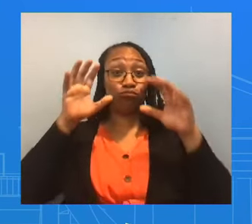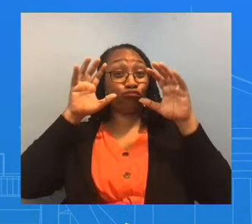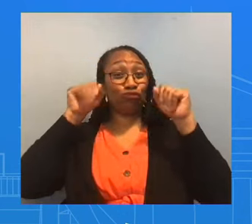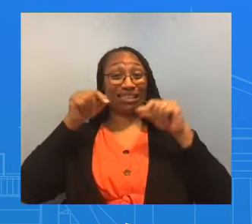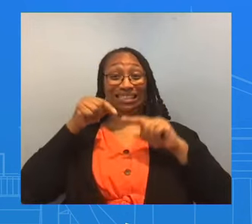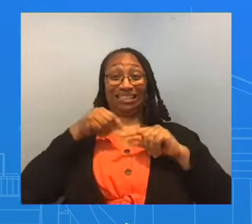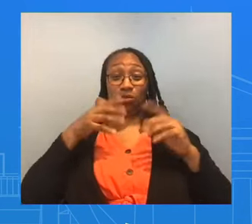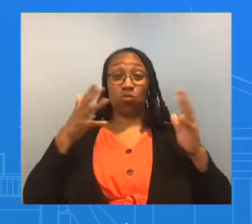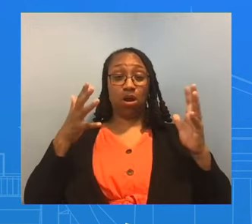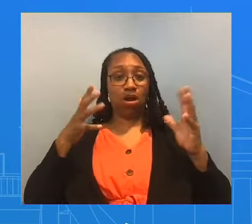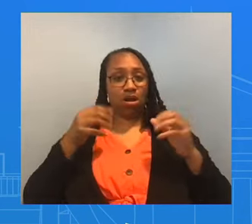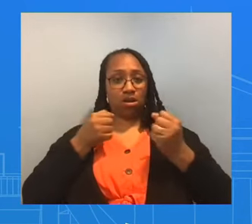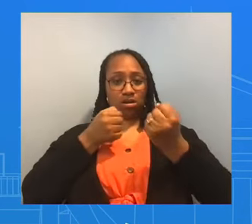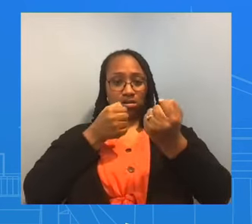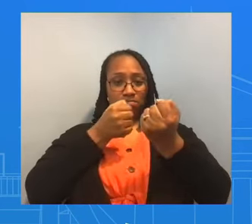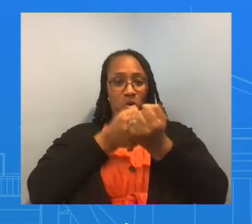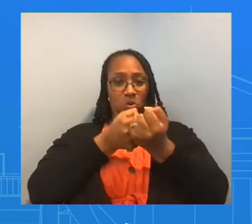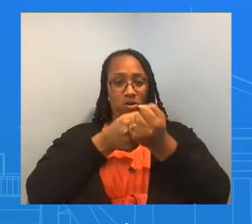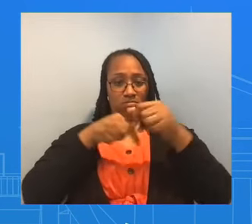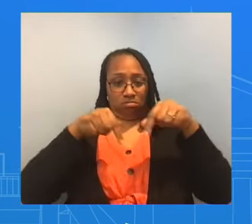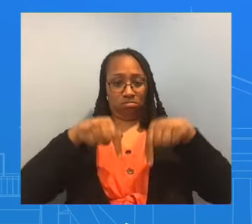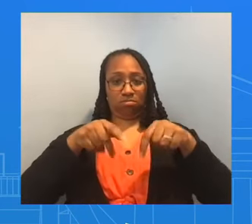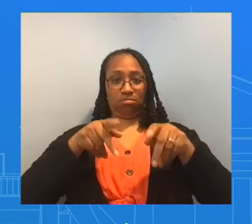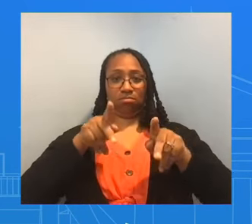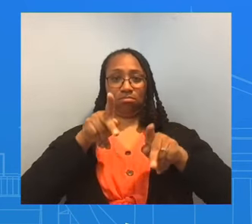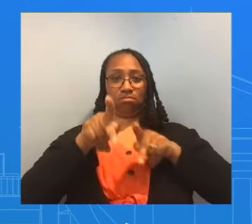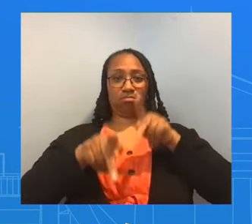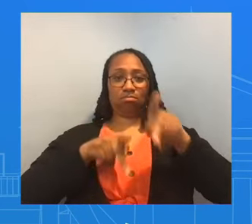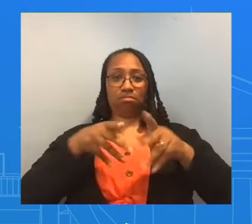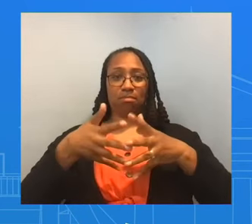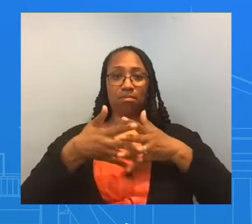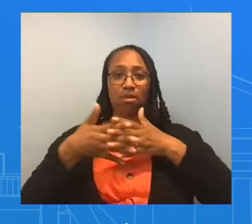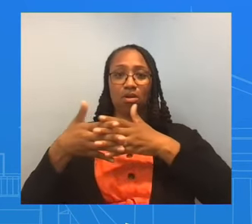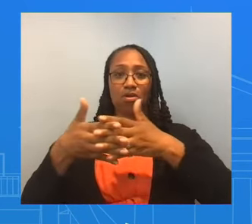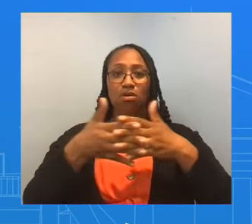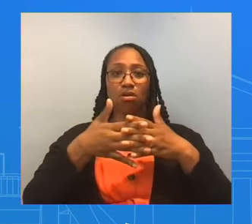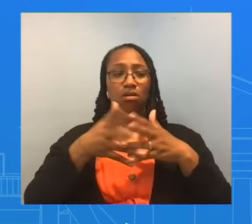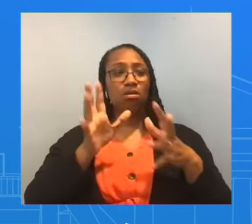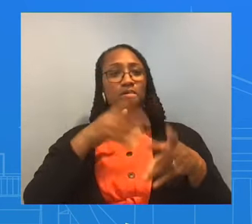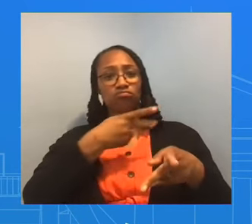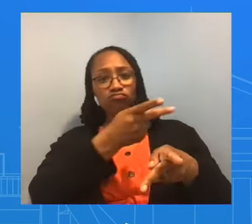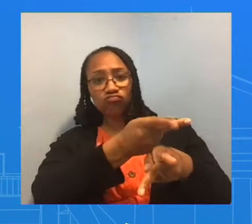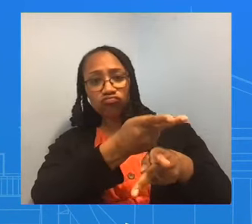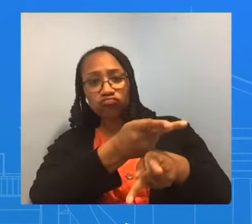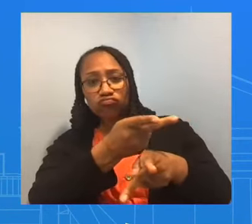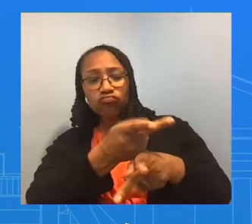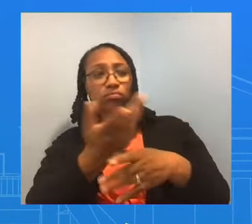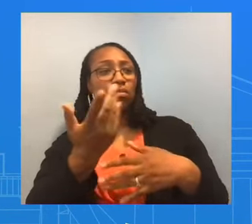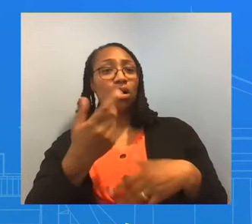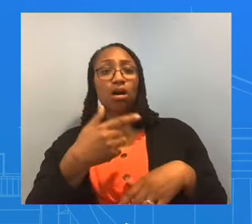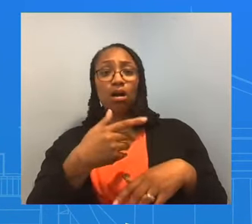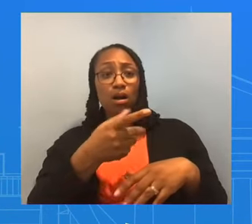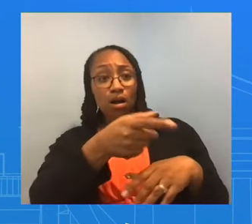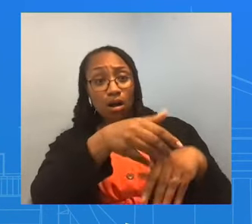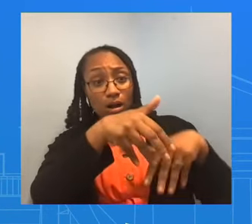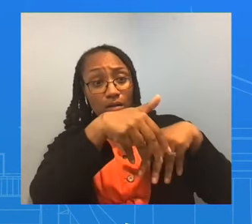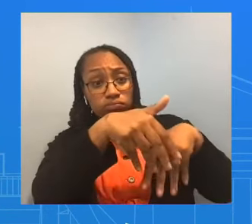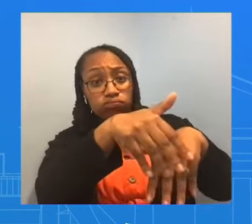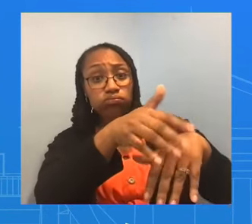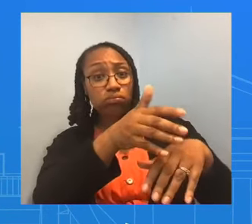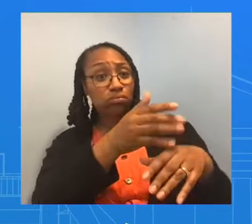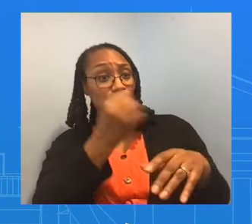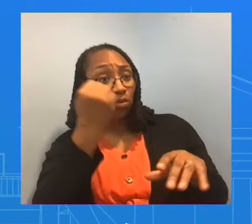relates to any kind of protest, we have said this before, we have said this in other iterations of